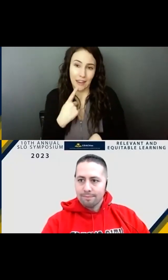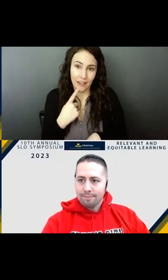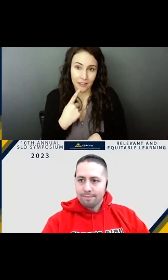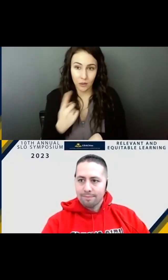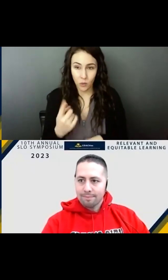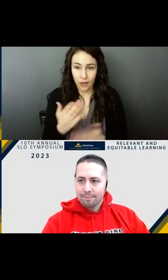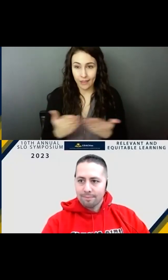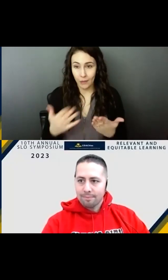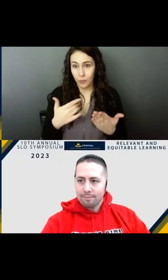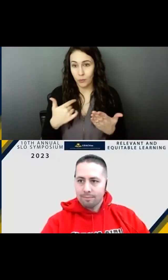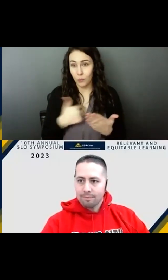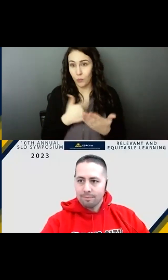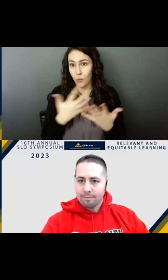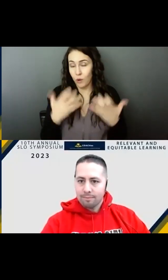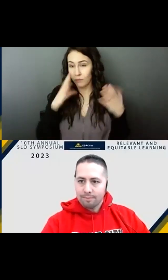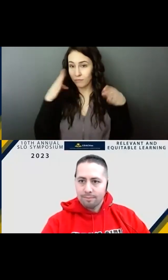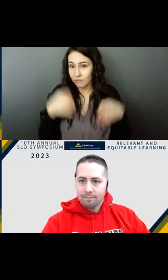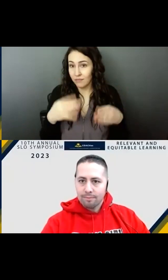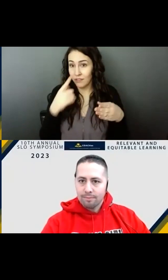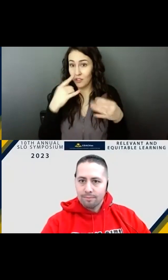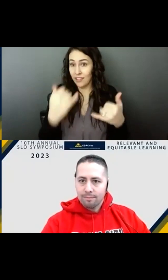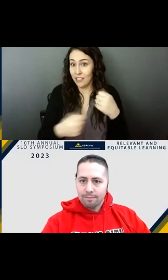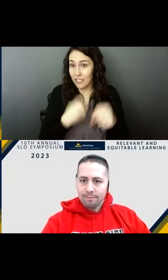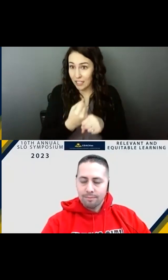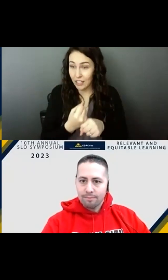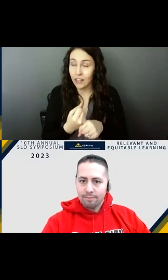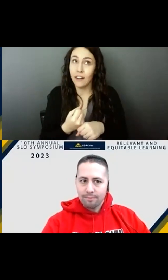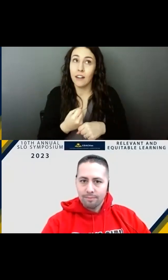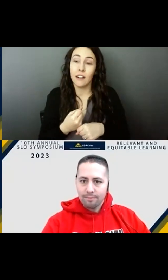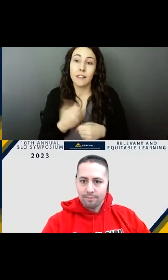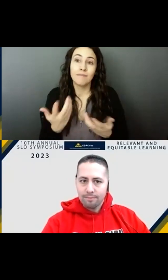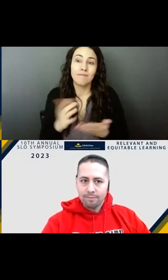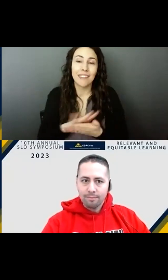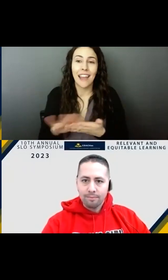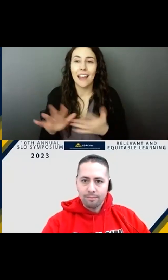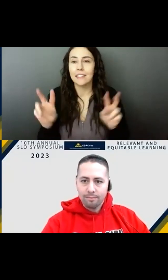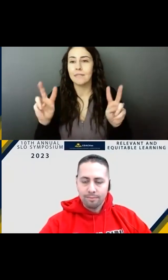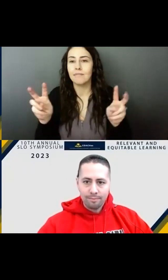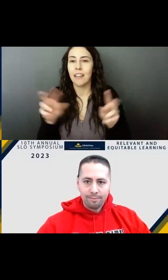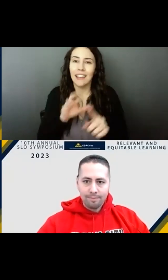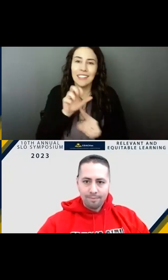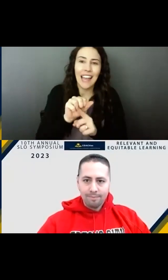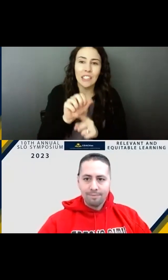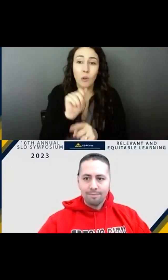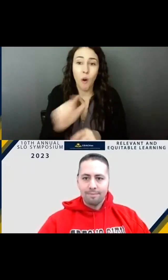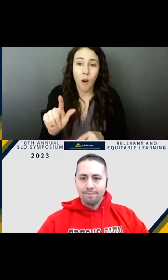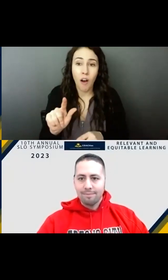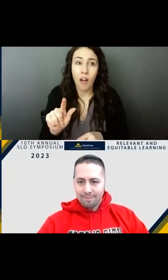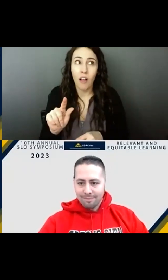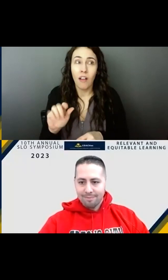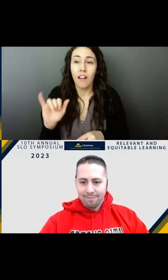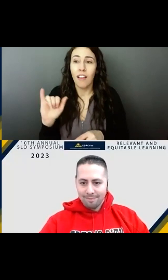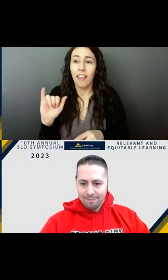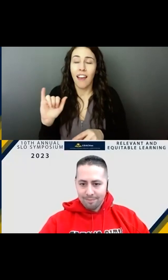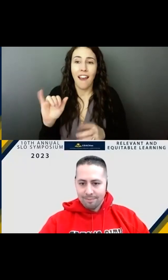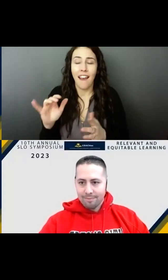trying to focus on this year that I think is a nice catch-all in light of all the trends